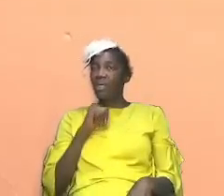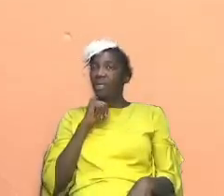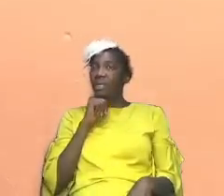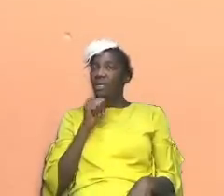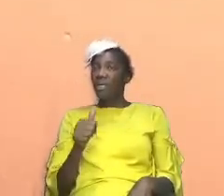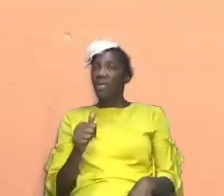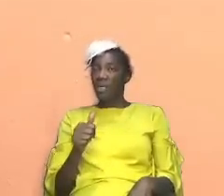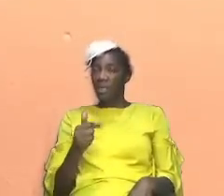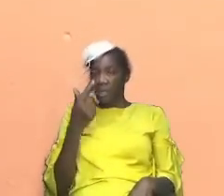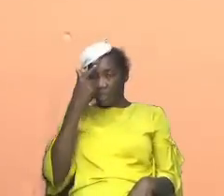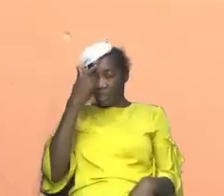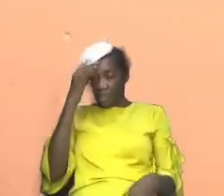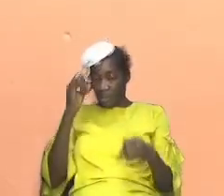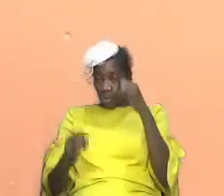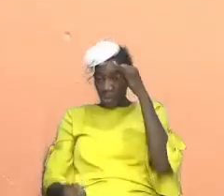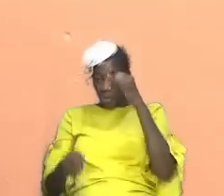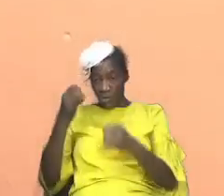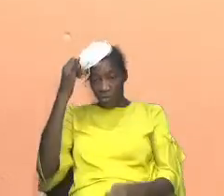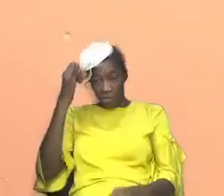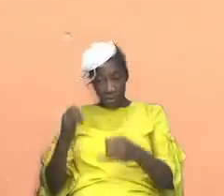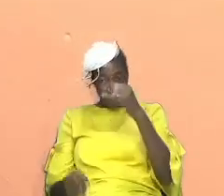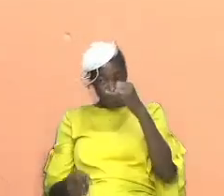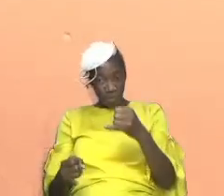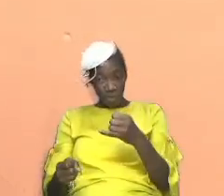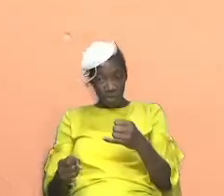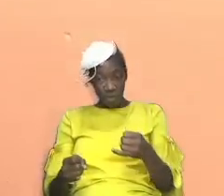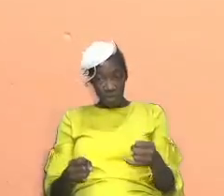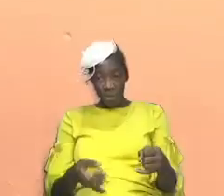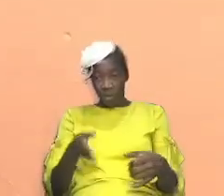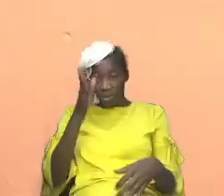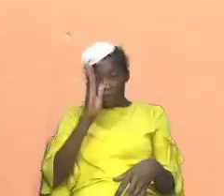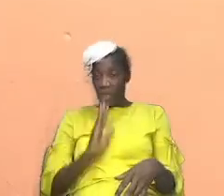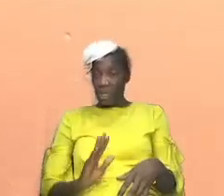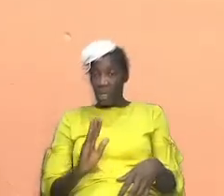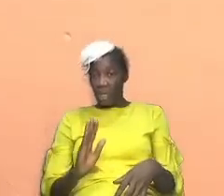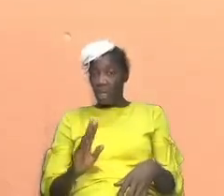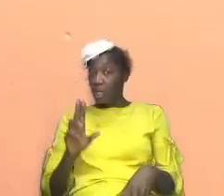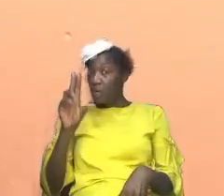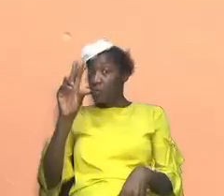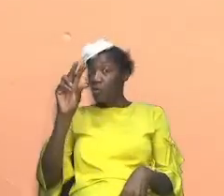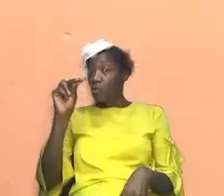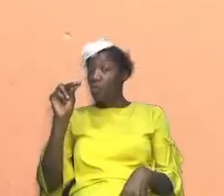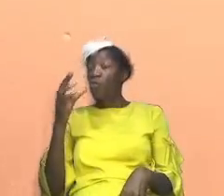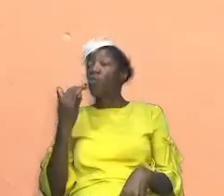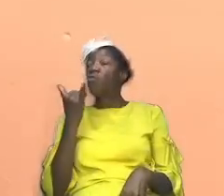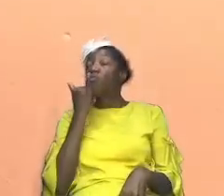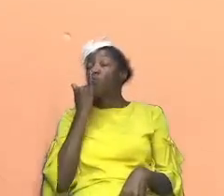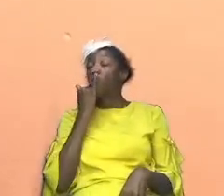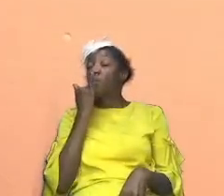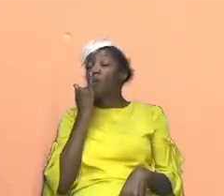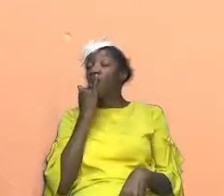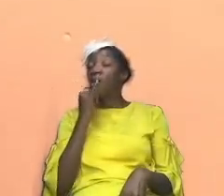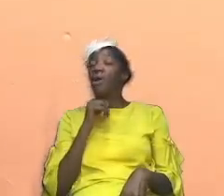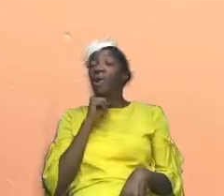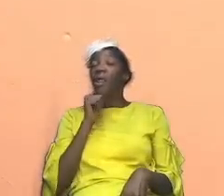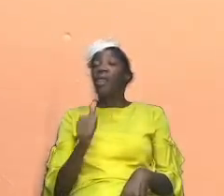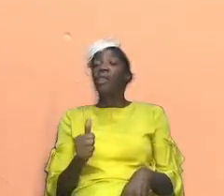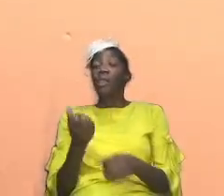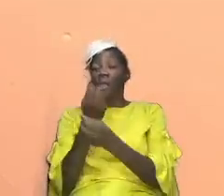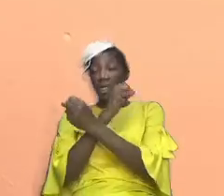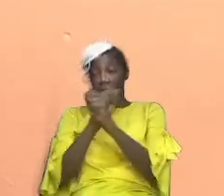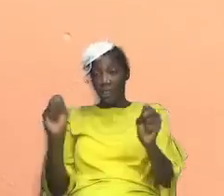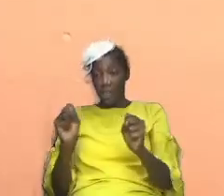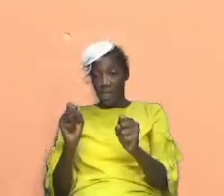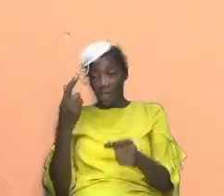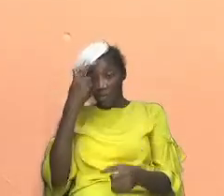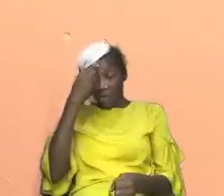be judged by Almighty God. But that is contrary to scriptures. The unsaved will be judged,